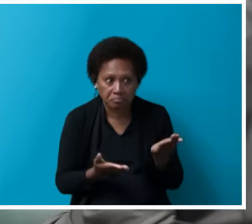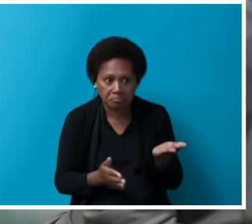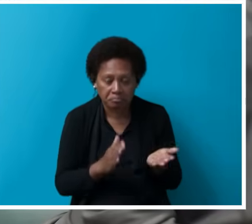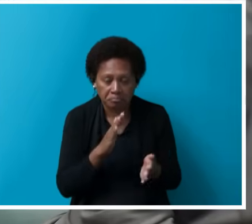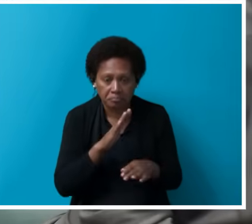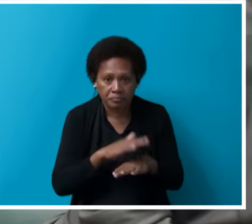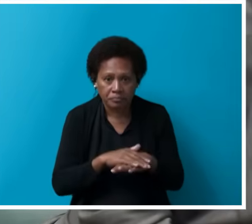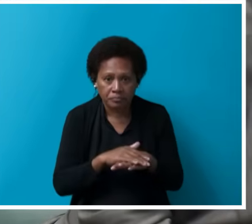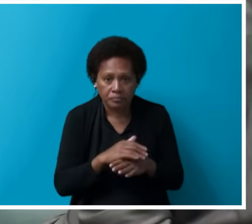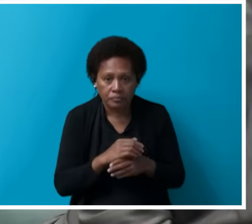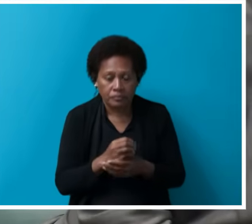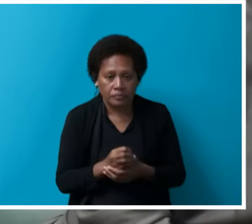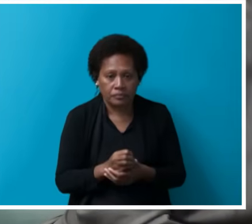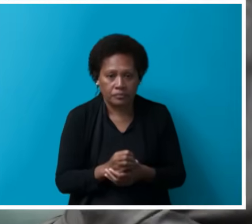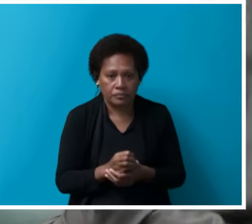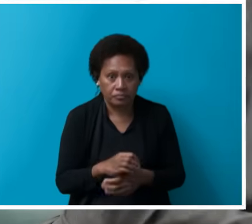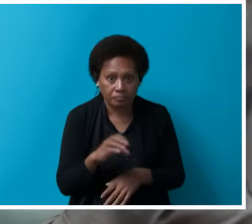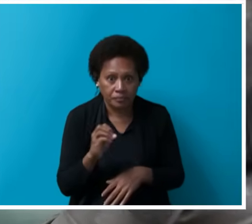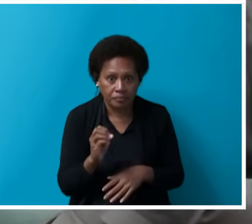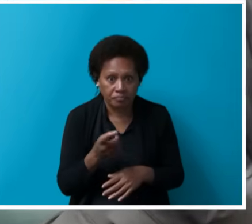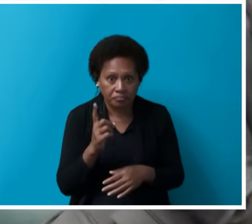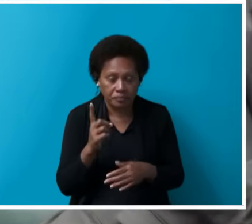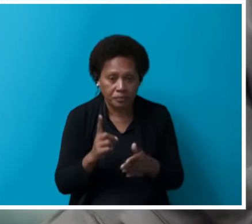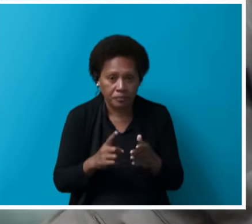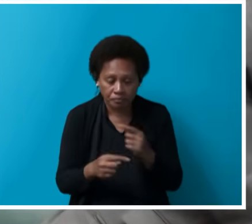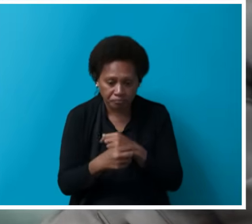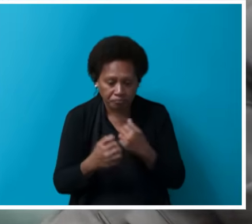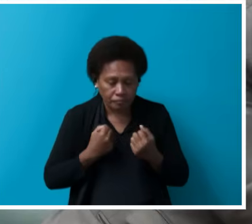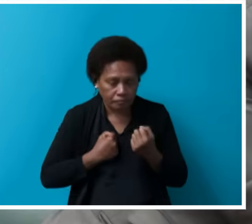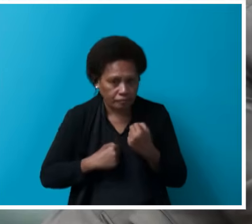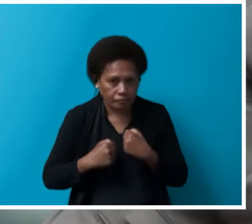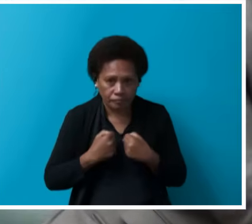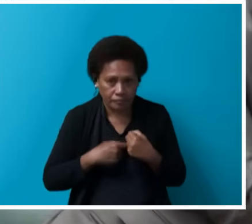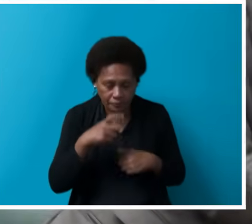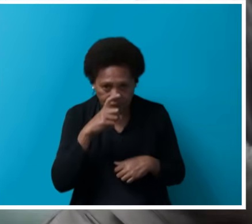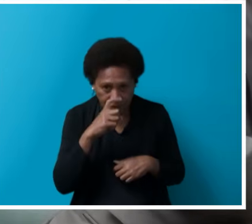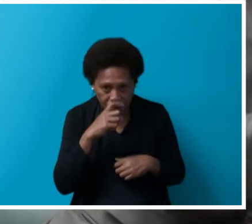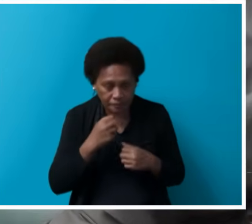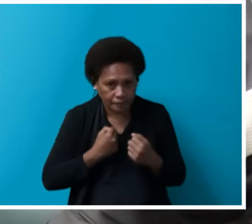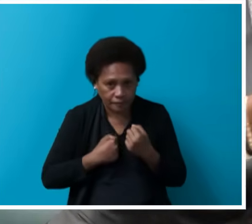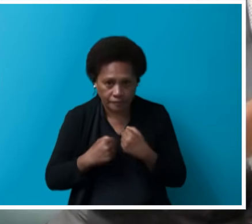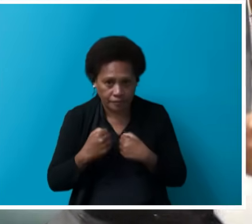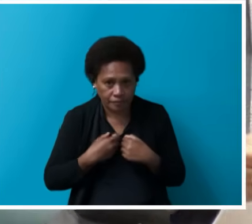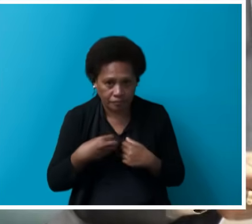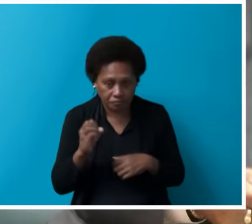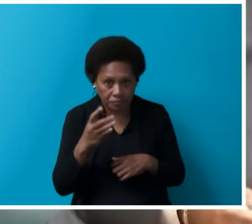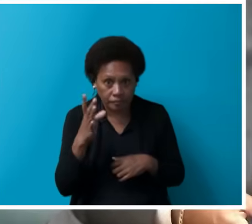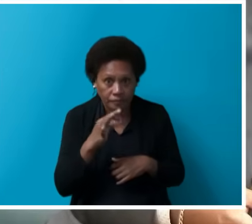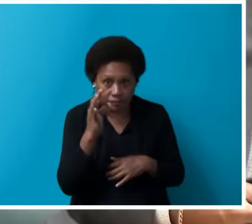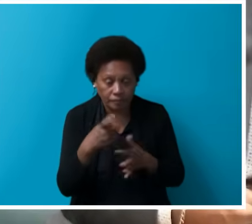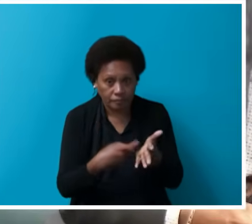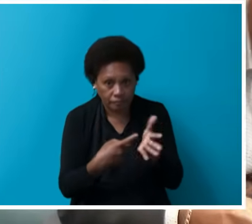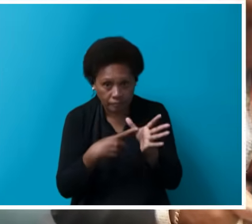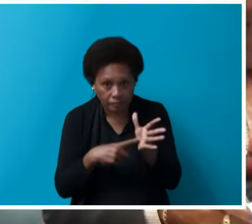knew the inflation rate was very high at that time. People were suffering. And we said VAT rate must come down, and that you must